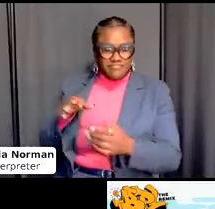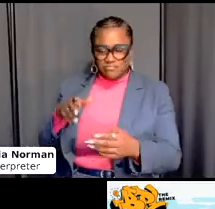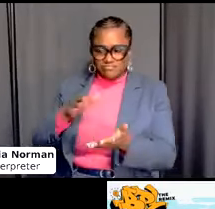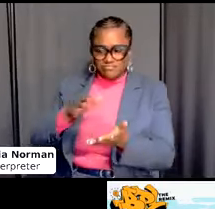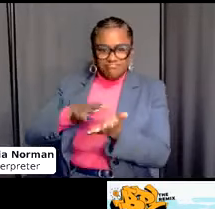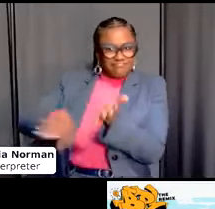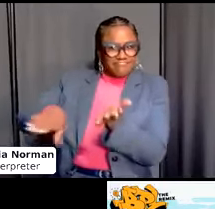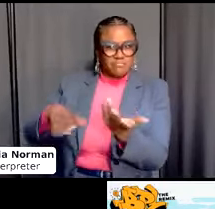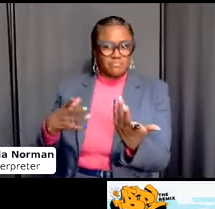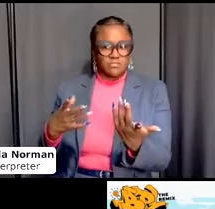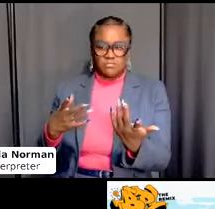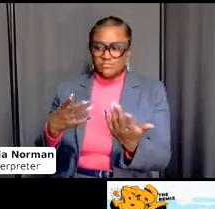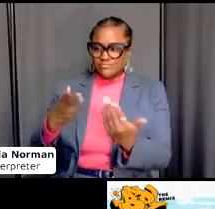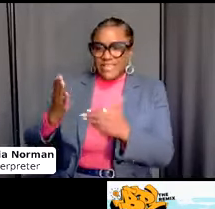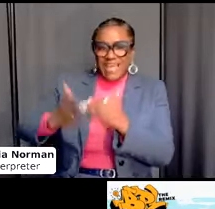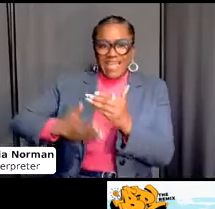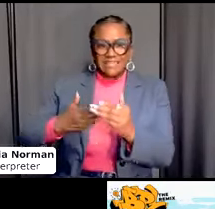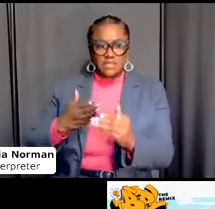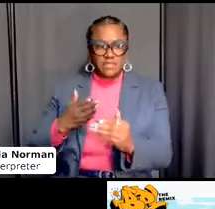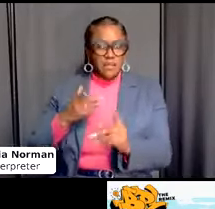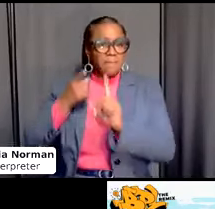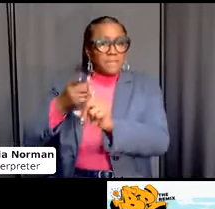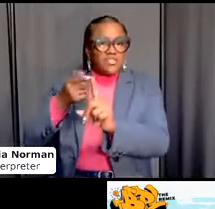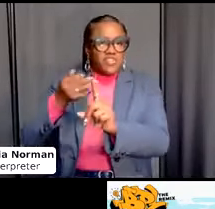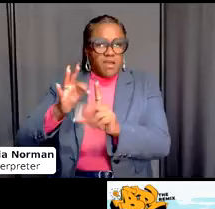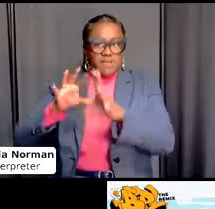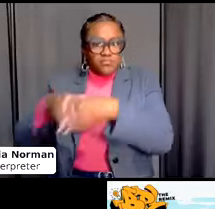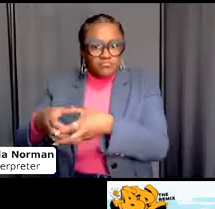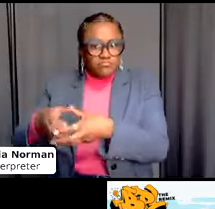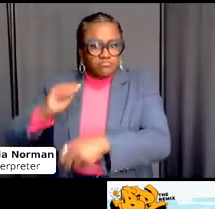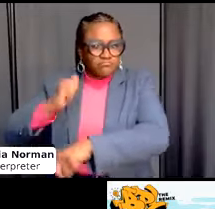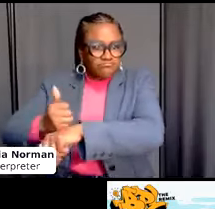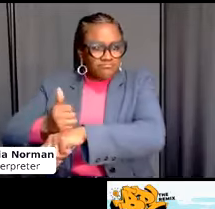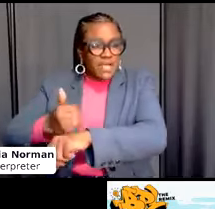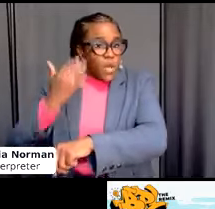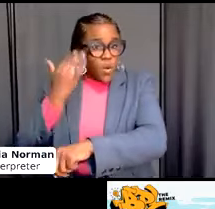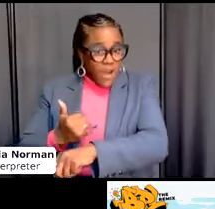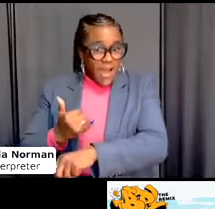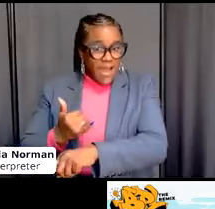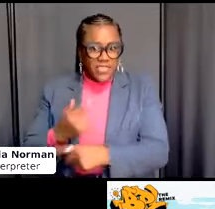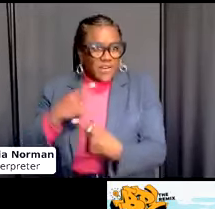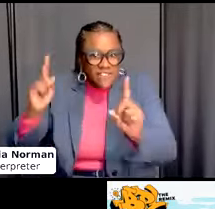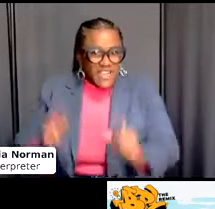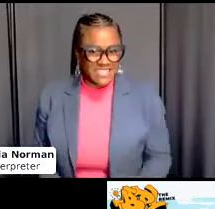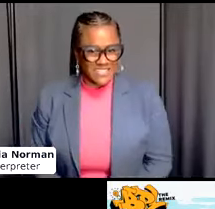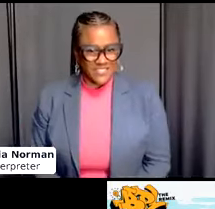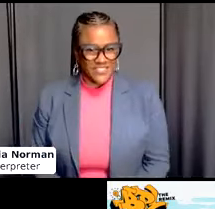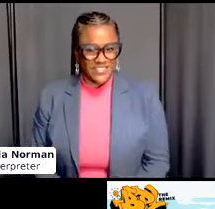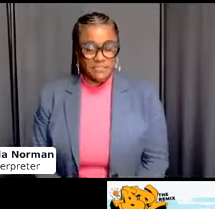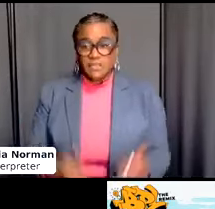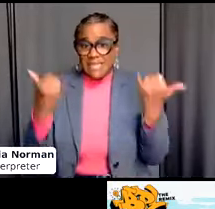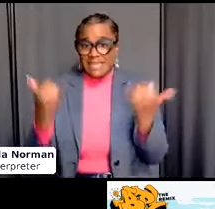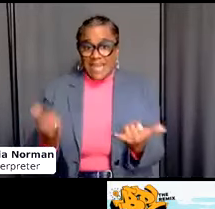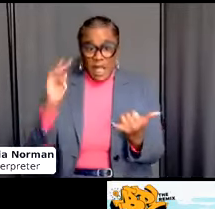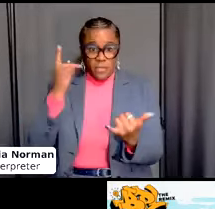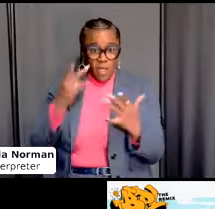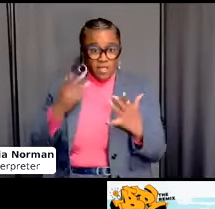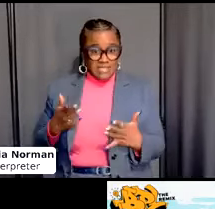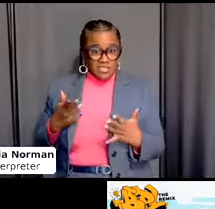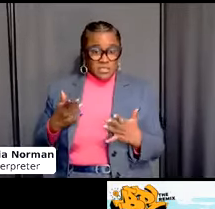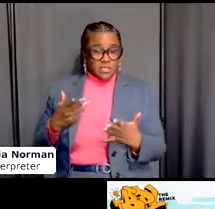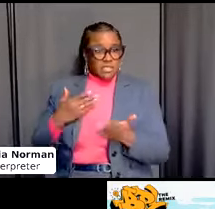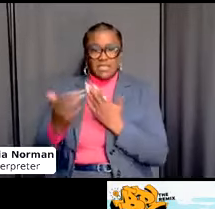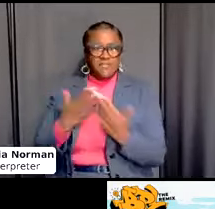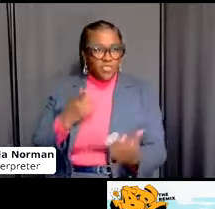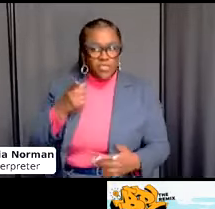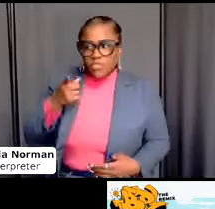to end the mission of these formations is based on the fact that they have been ineffective, and that now the politicians, even those who are running,